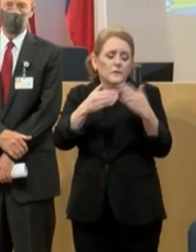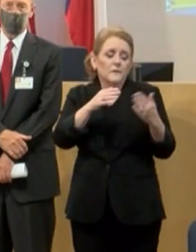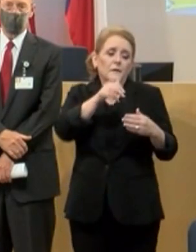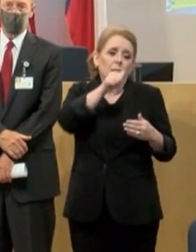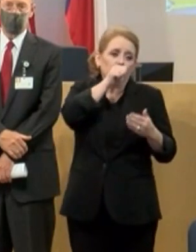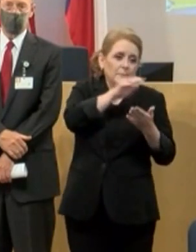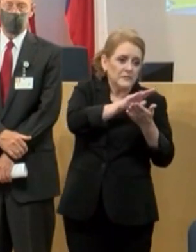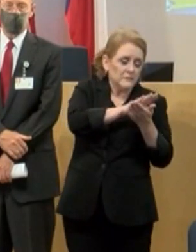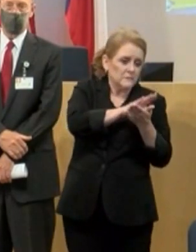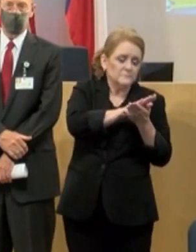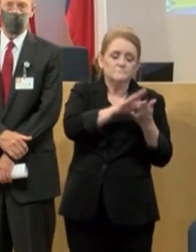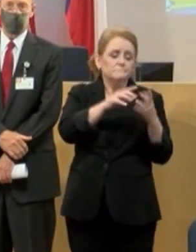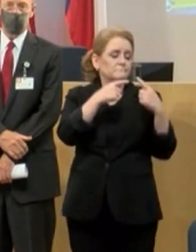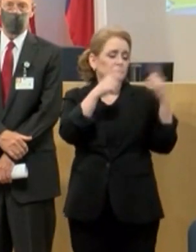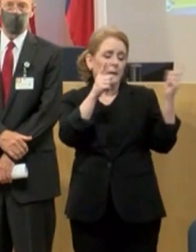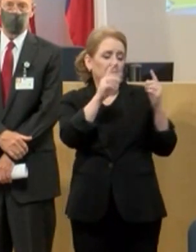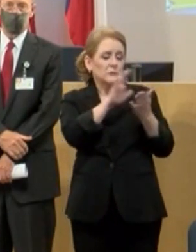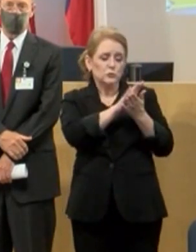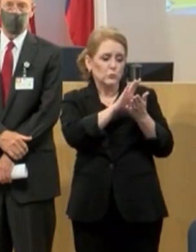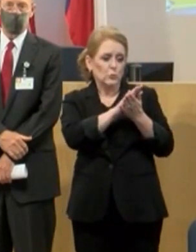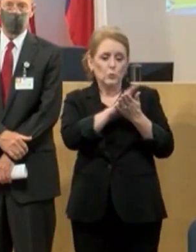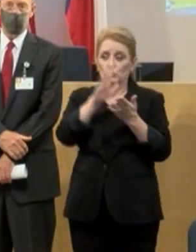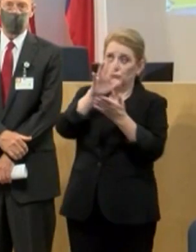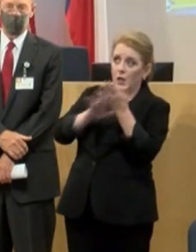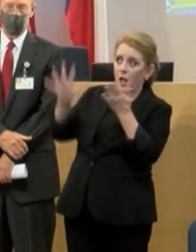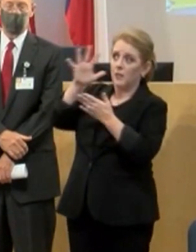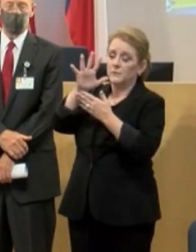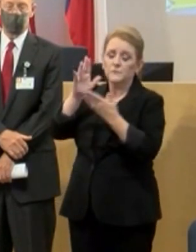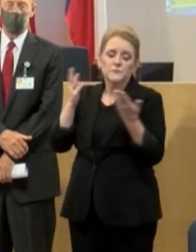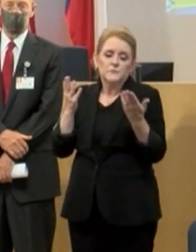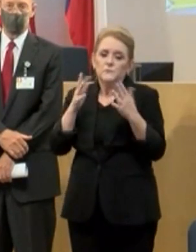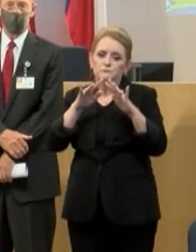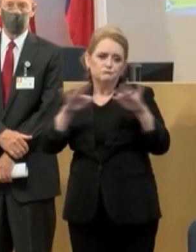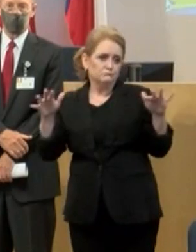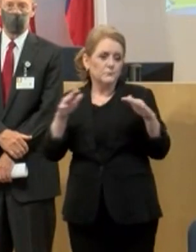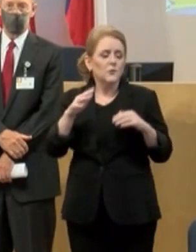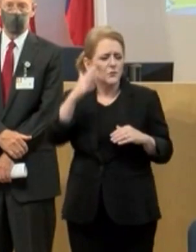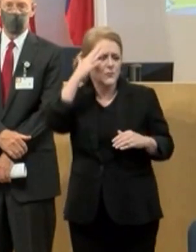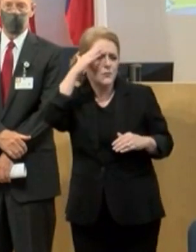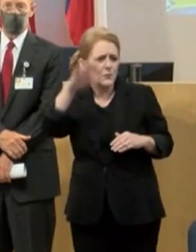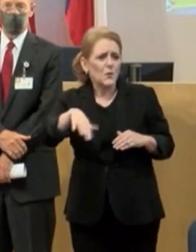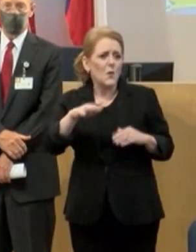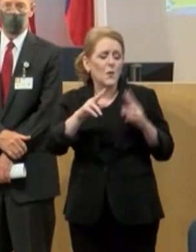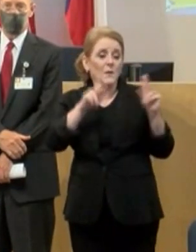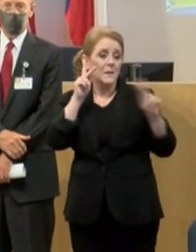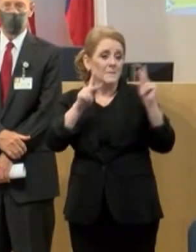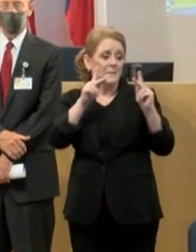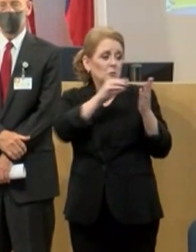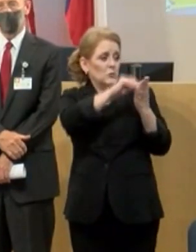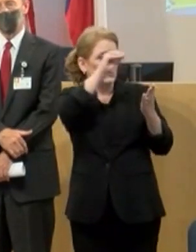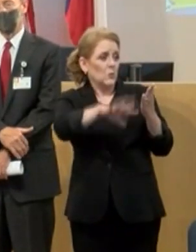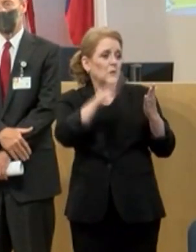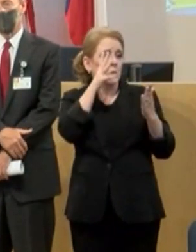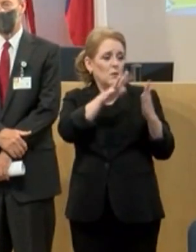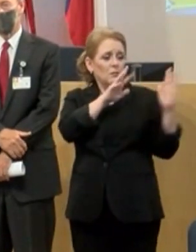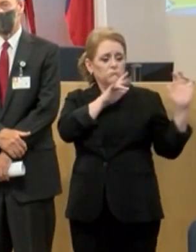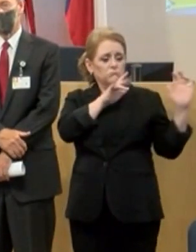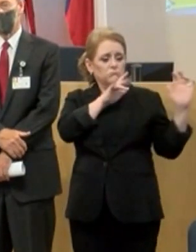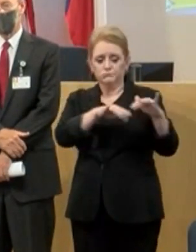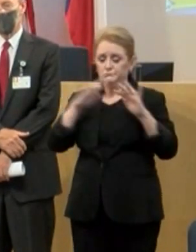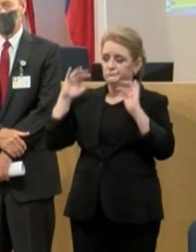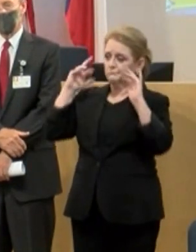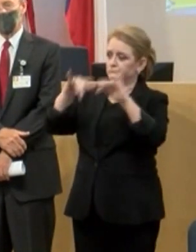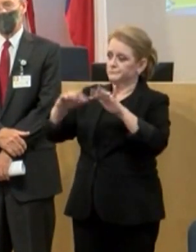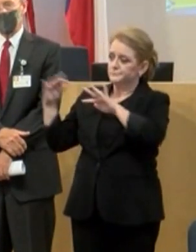schools or higher education. We all know what's going to happen, and that is there's going to be thousands of students gathering together in these school